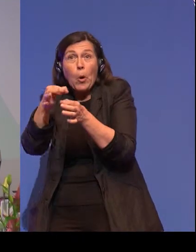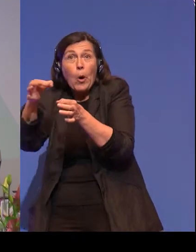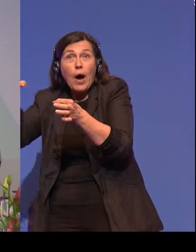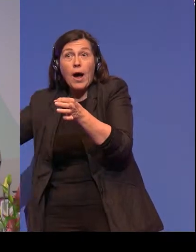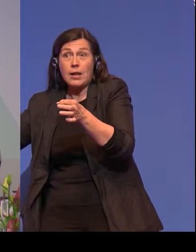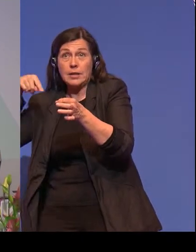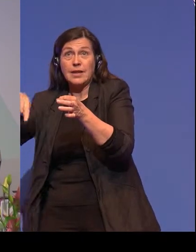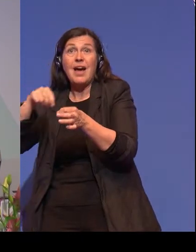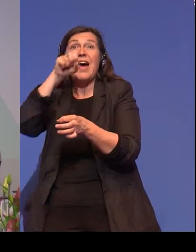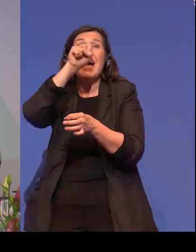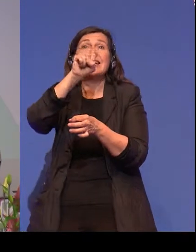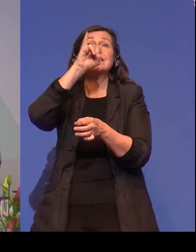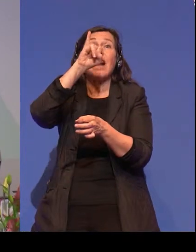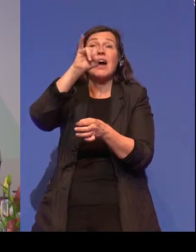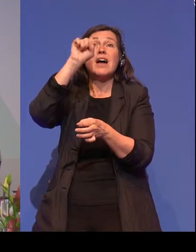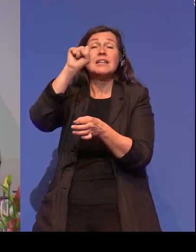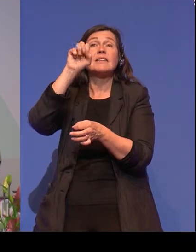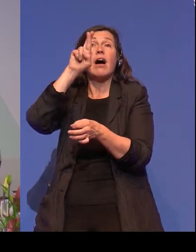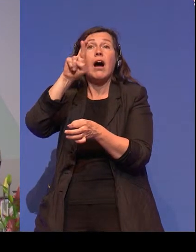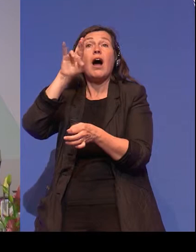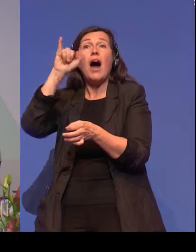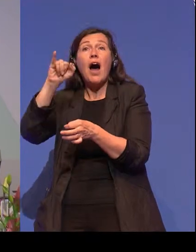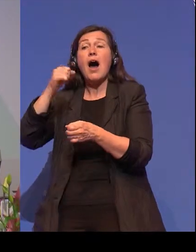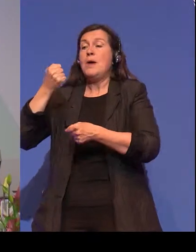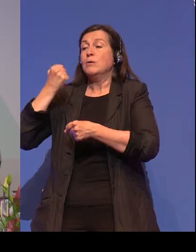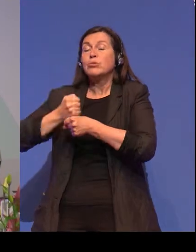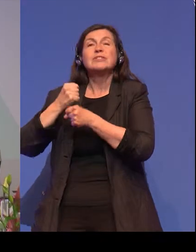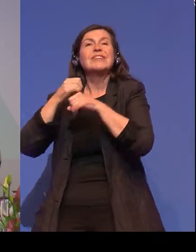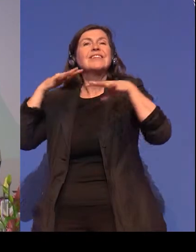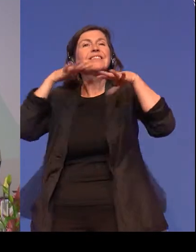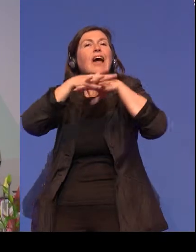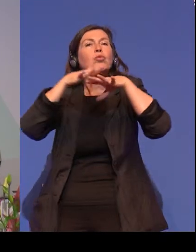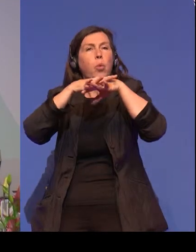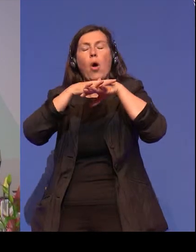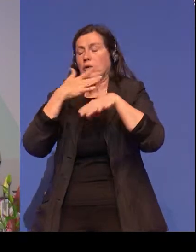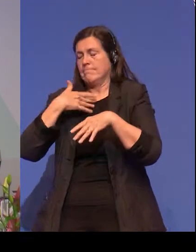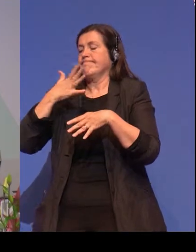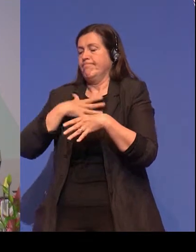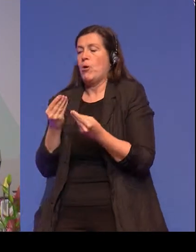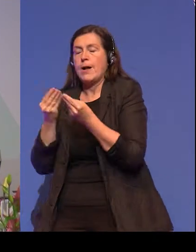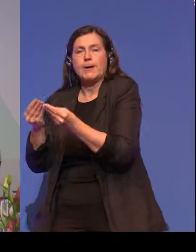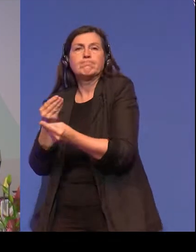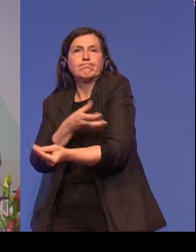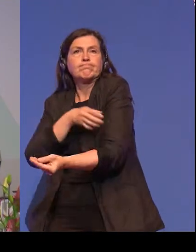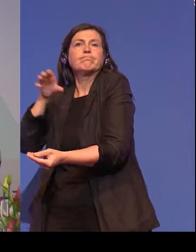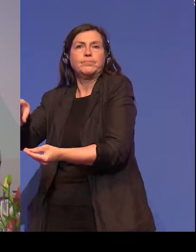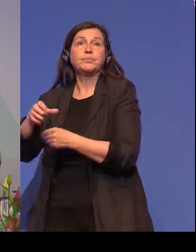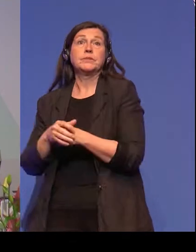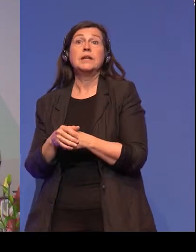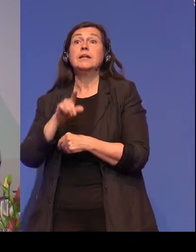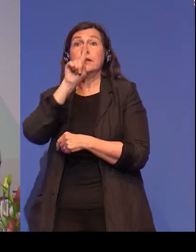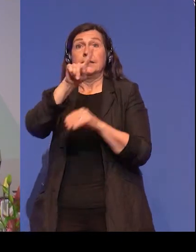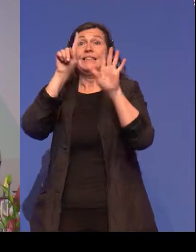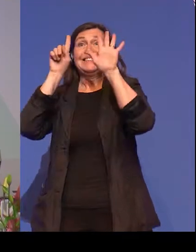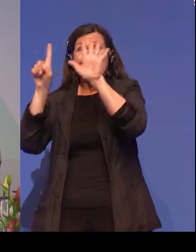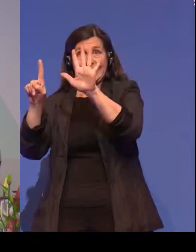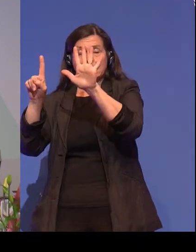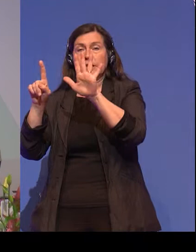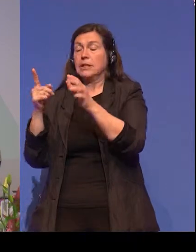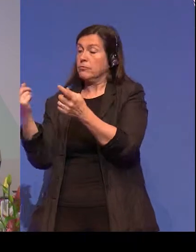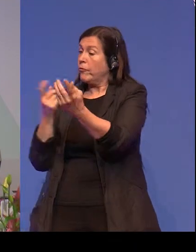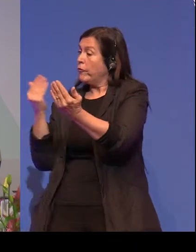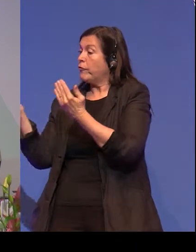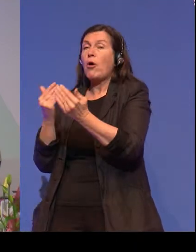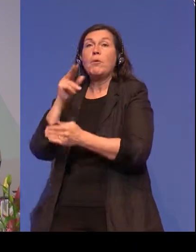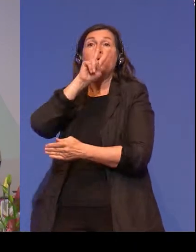the SISRI Practitioners Network. For this meeting, more than 60 development practitioners from 29